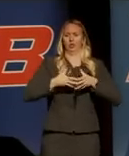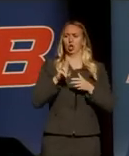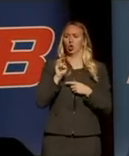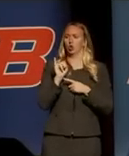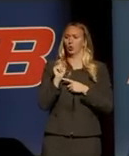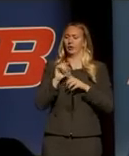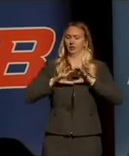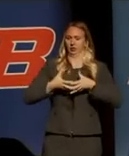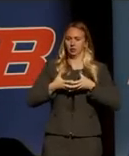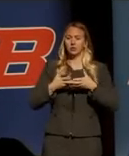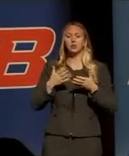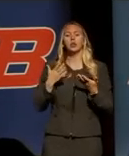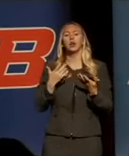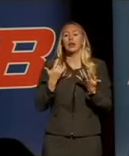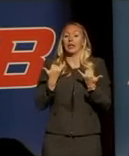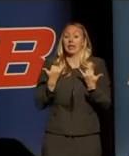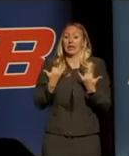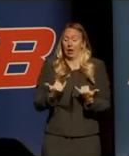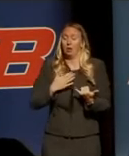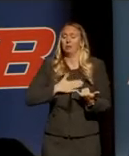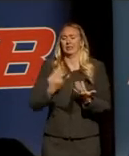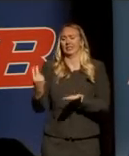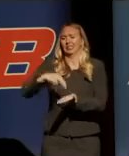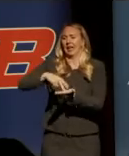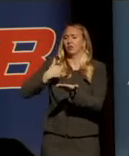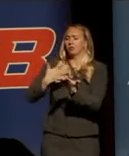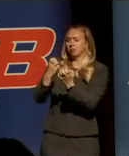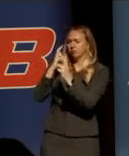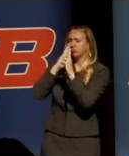receive our applause and gratitude.